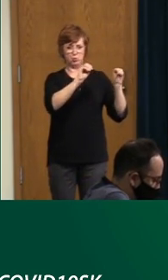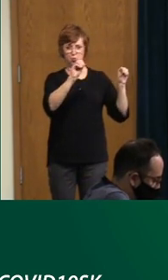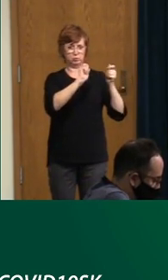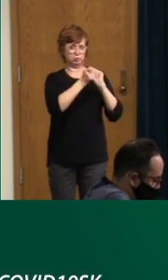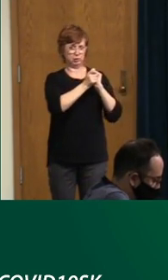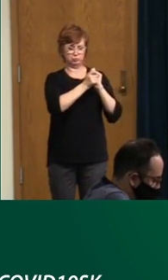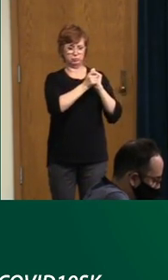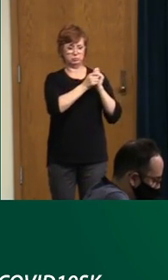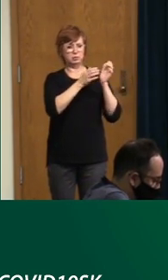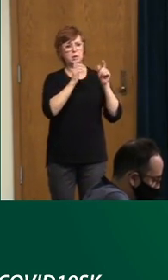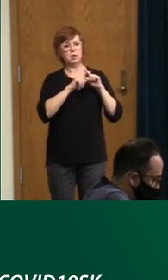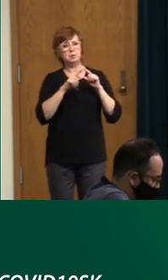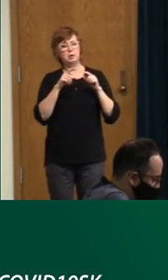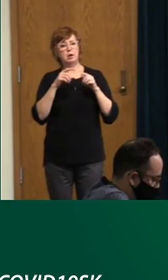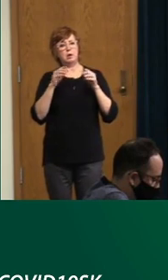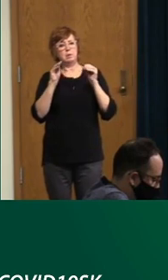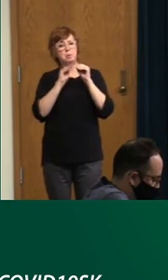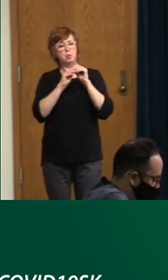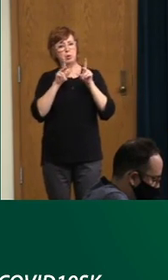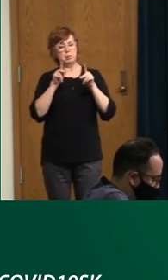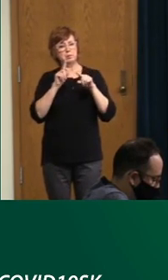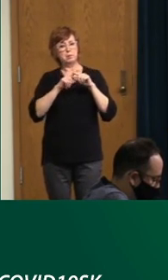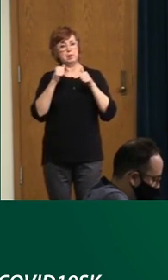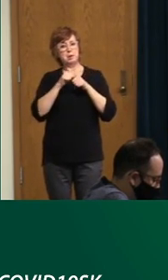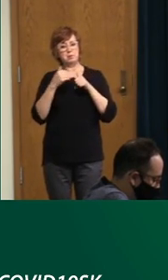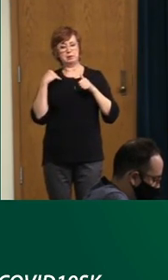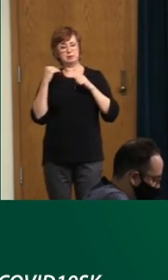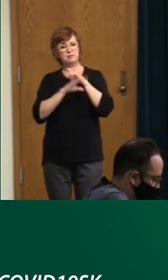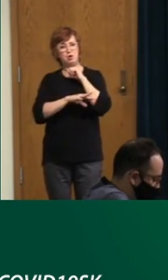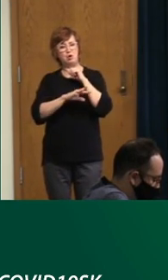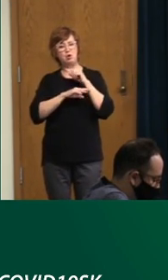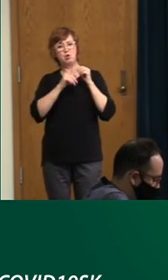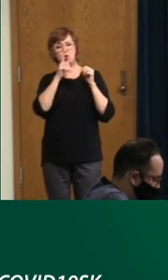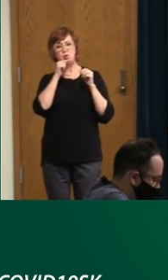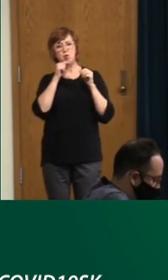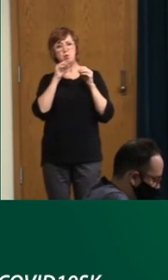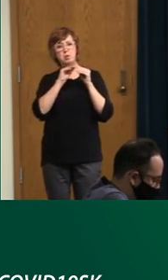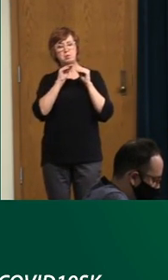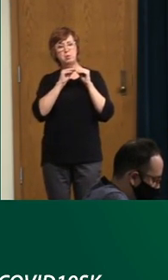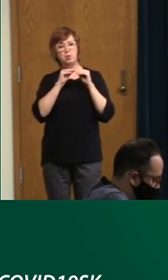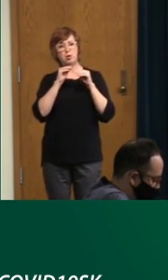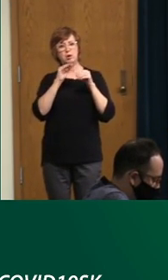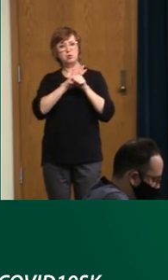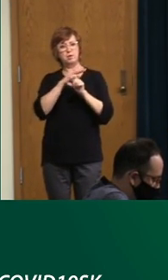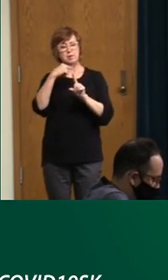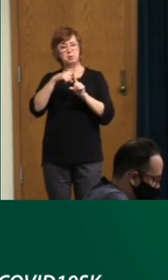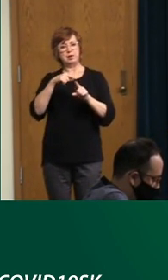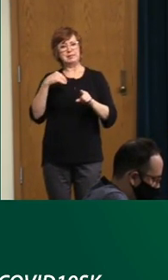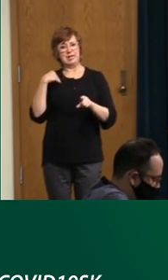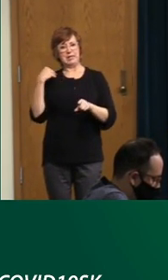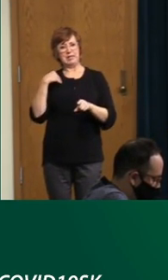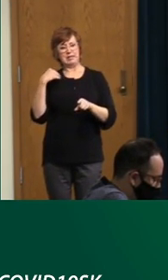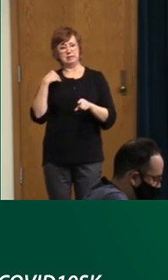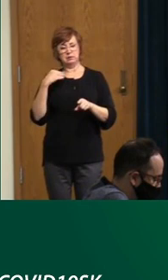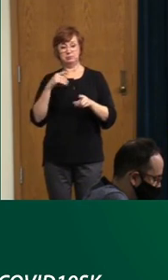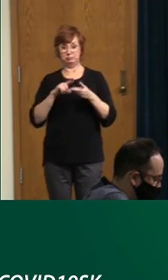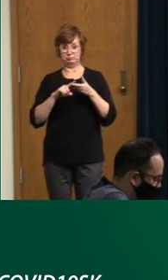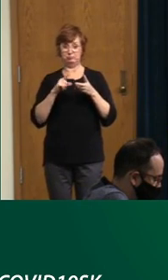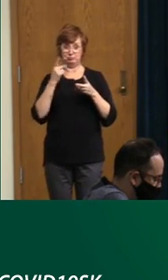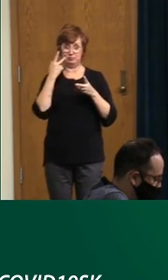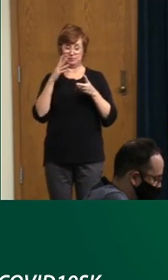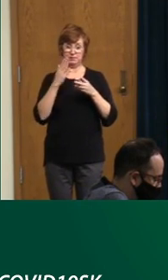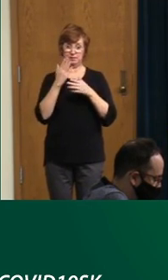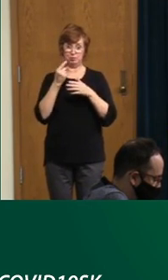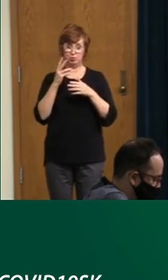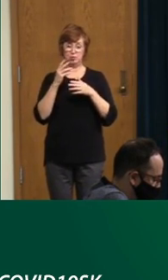it was in the fall is infecting more young people, but as we saw, even in the younger age groups, we unfortunately have seen hospitalizations